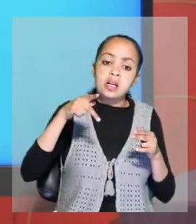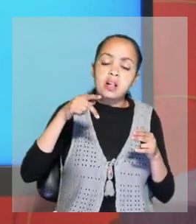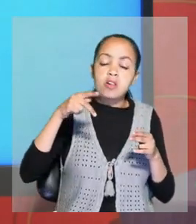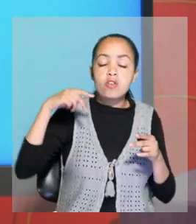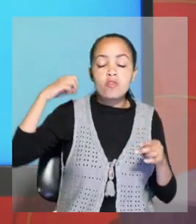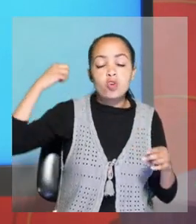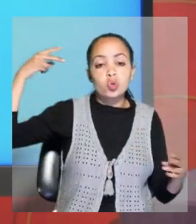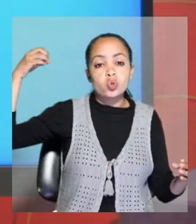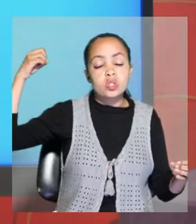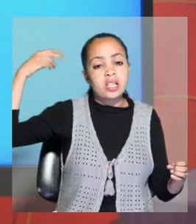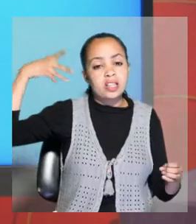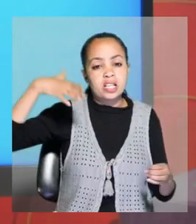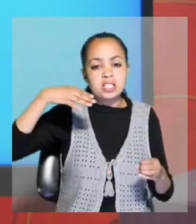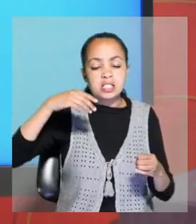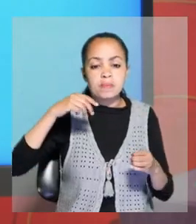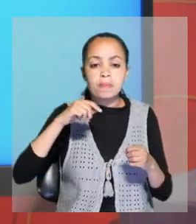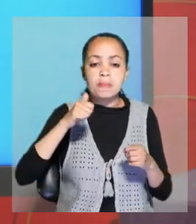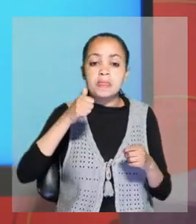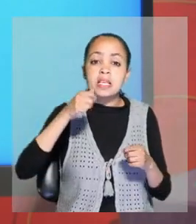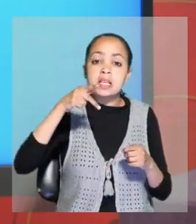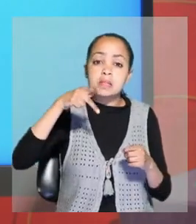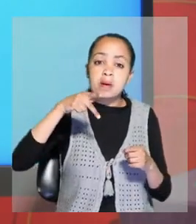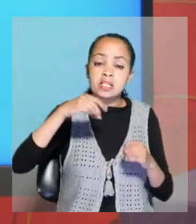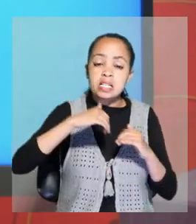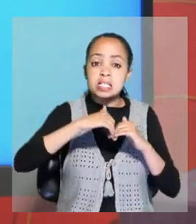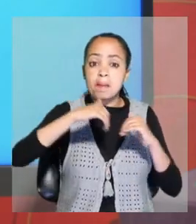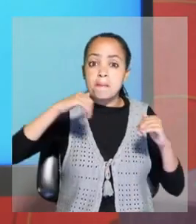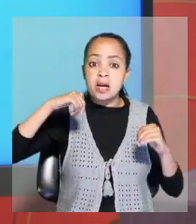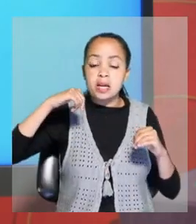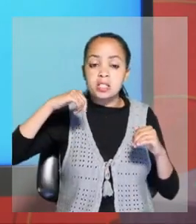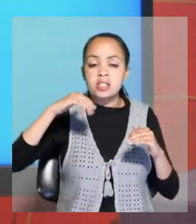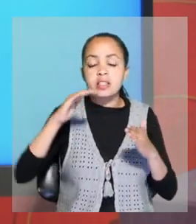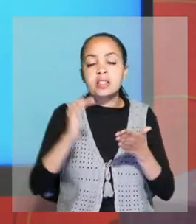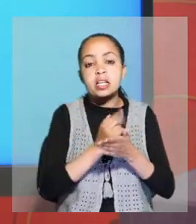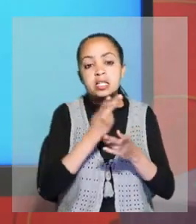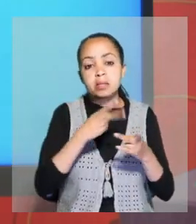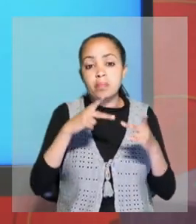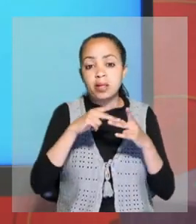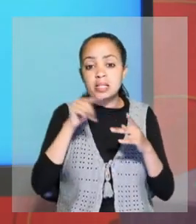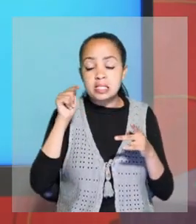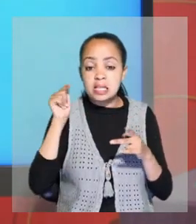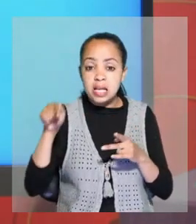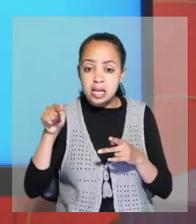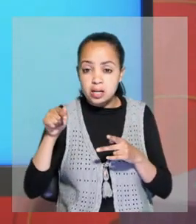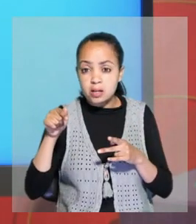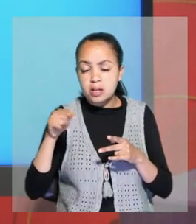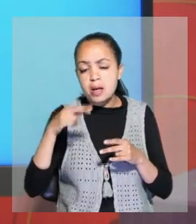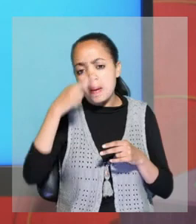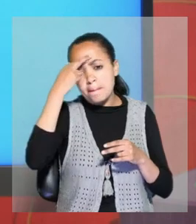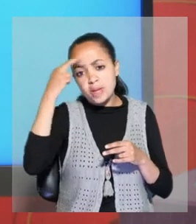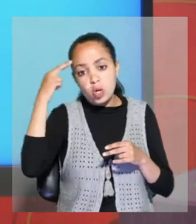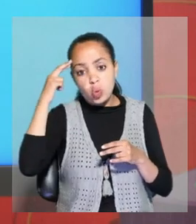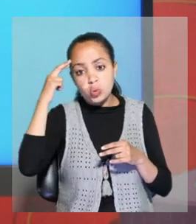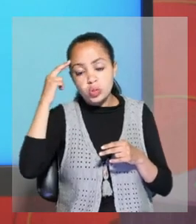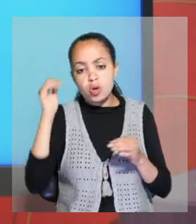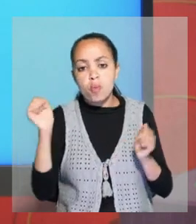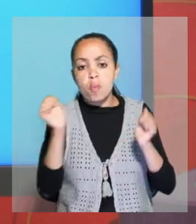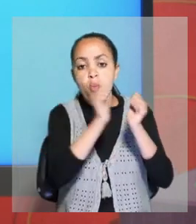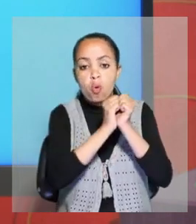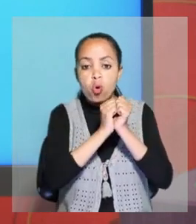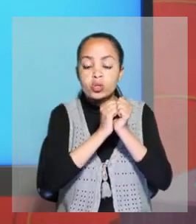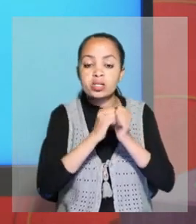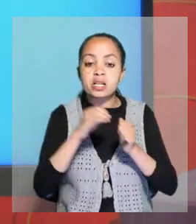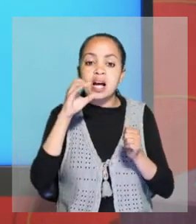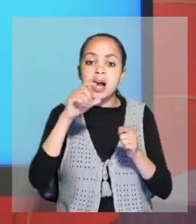here. Spatial separation step is carried out here, but because both